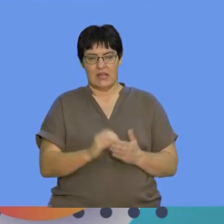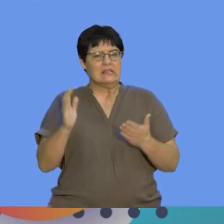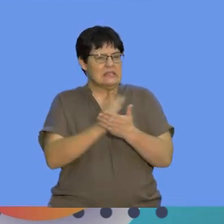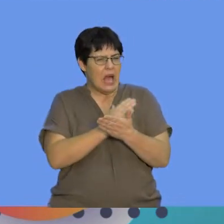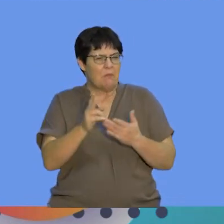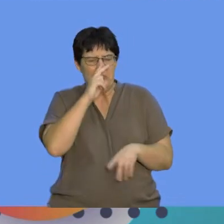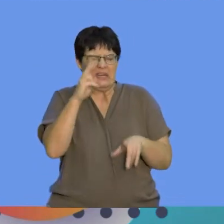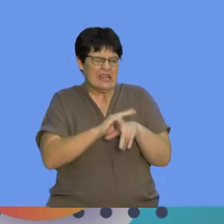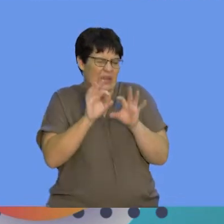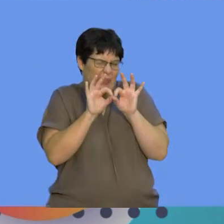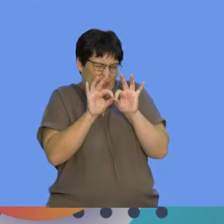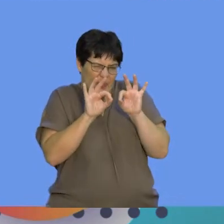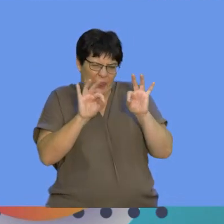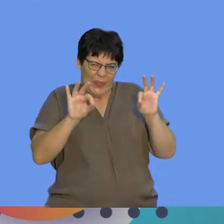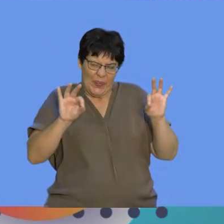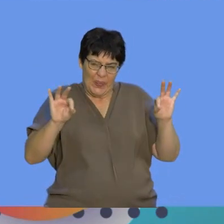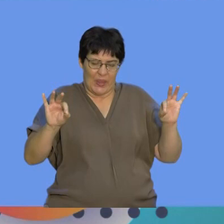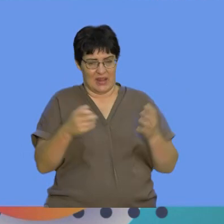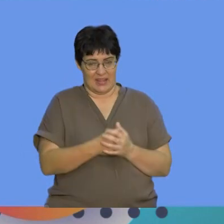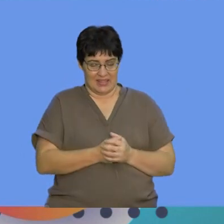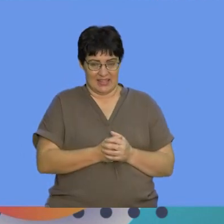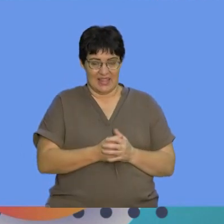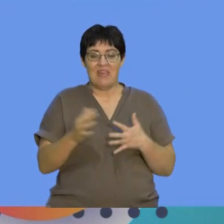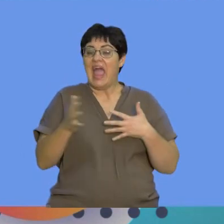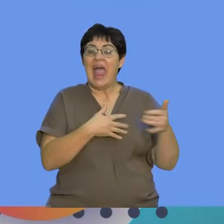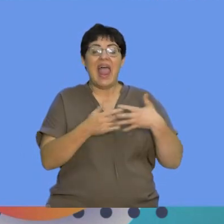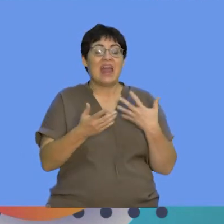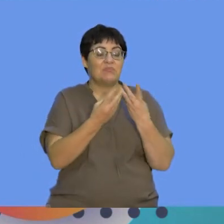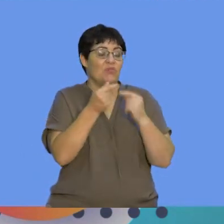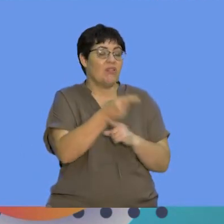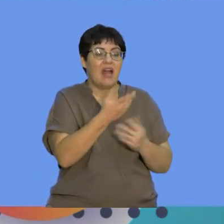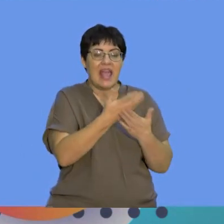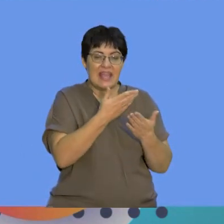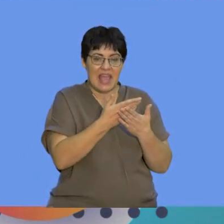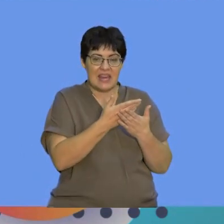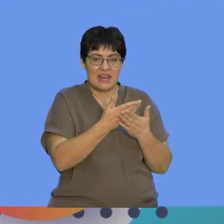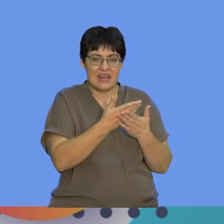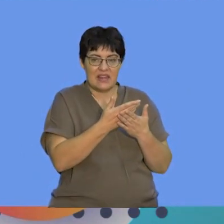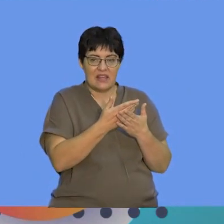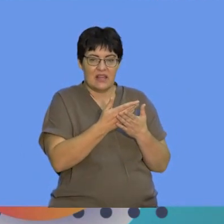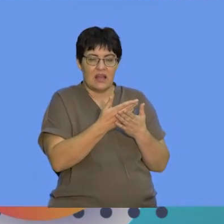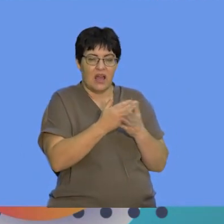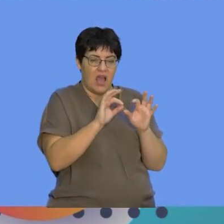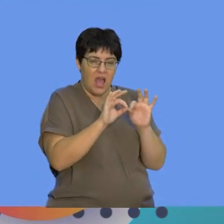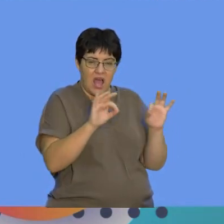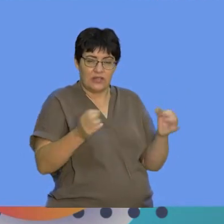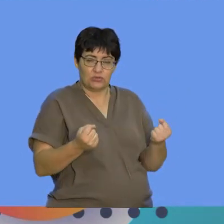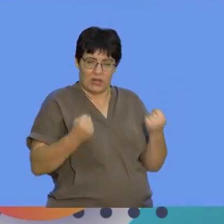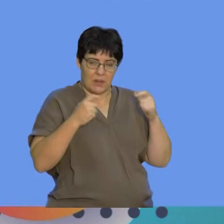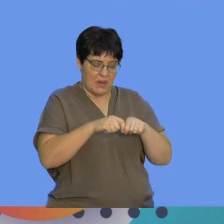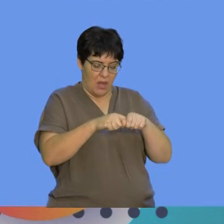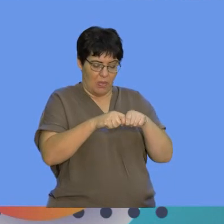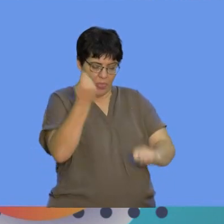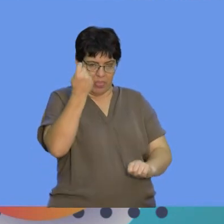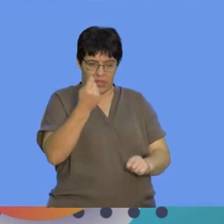wires or strands. So any material that can be drawn into fine strands without actually breaking, we say